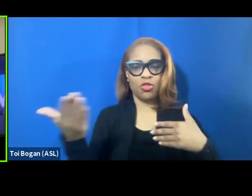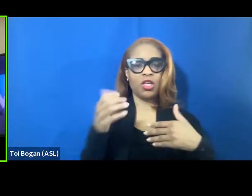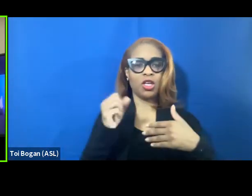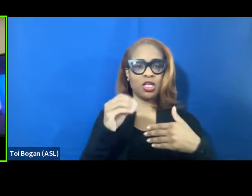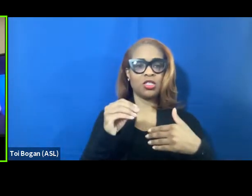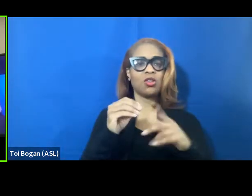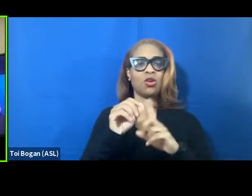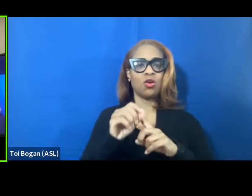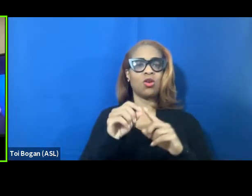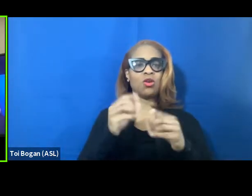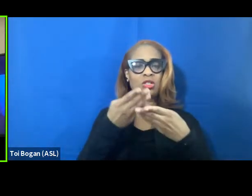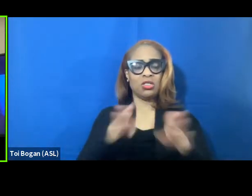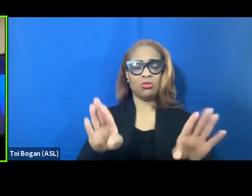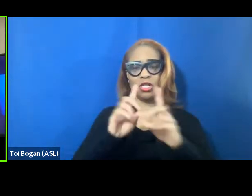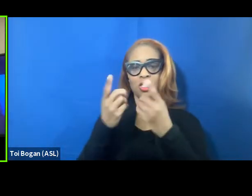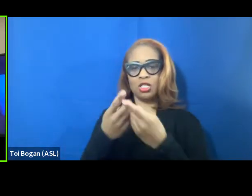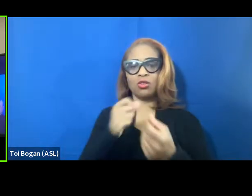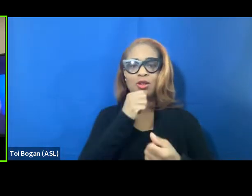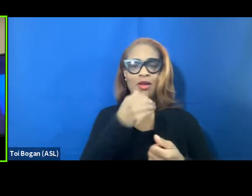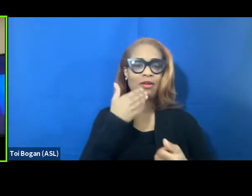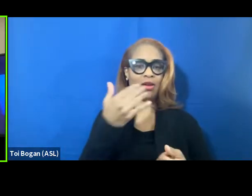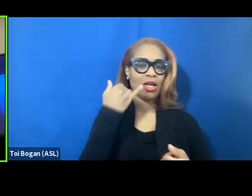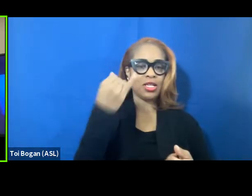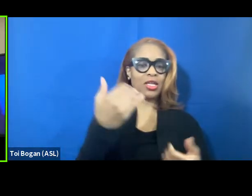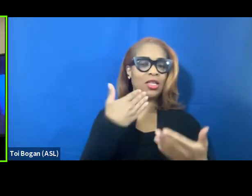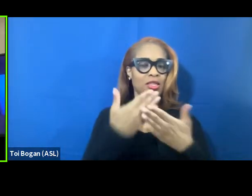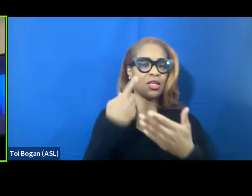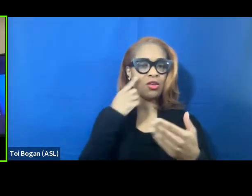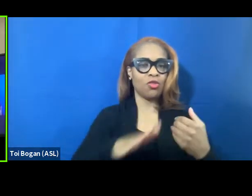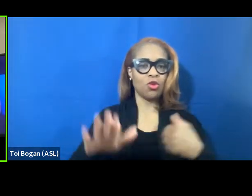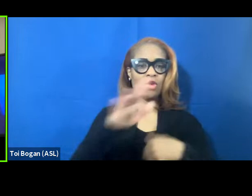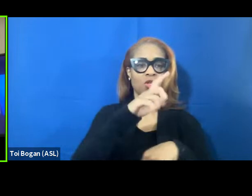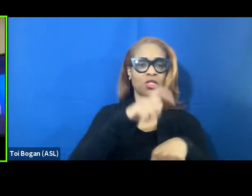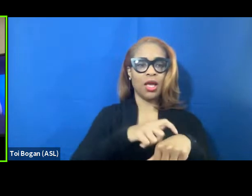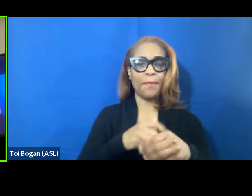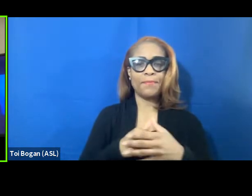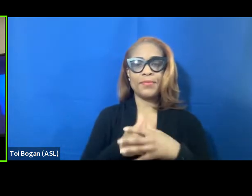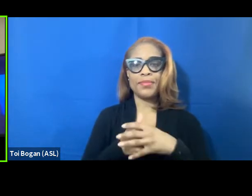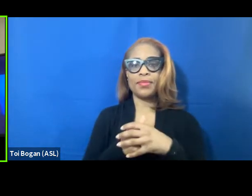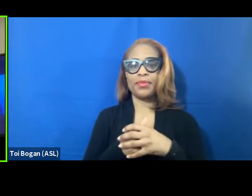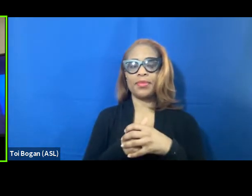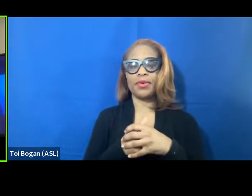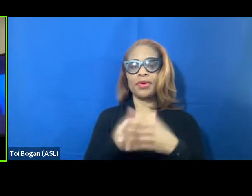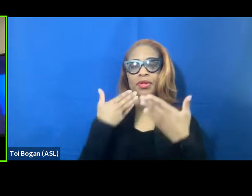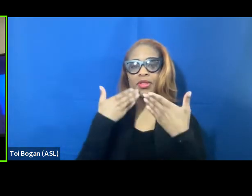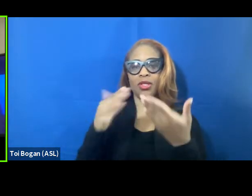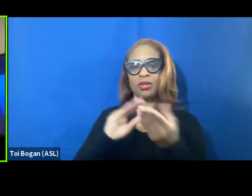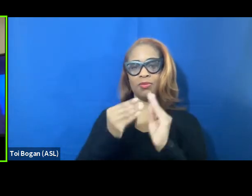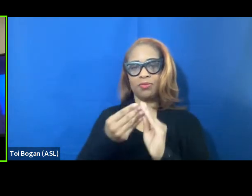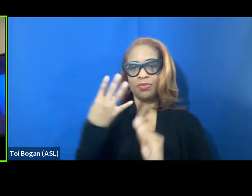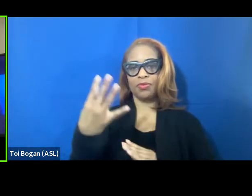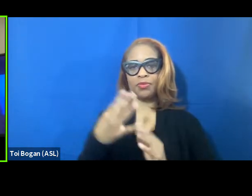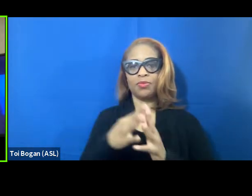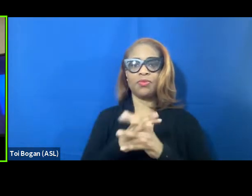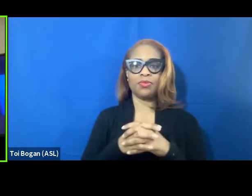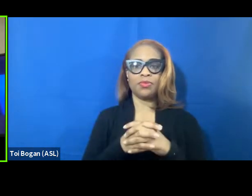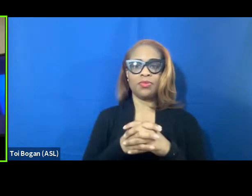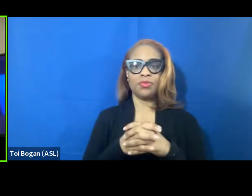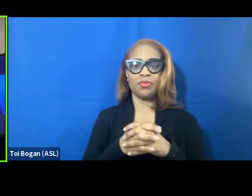up these districts would not be a good idea so thank you for your time thank you number four